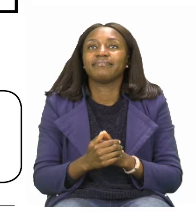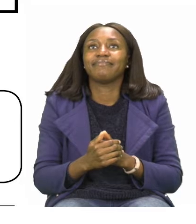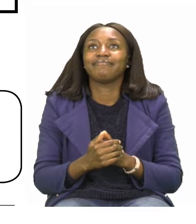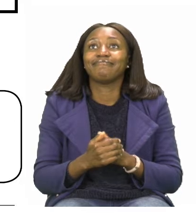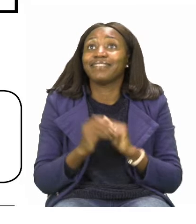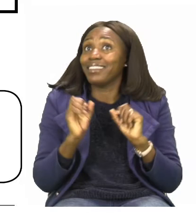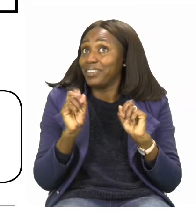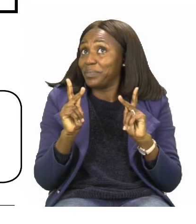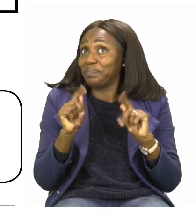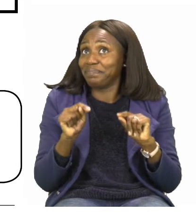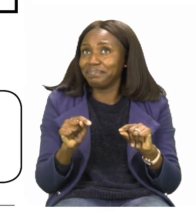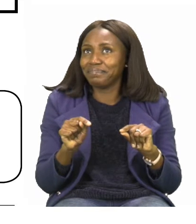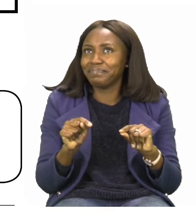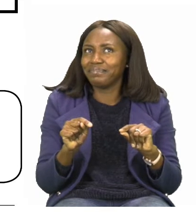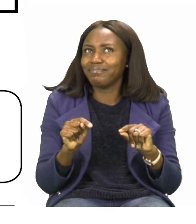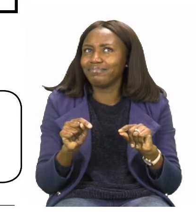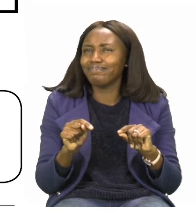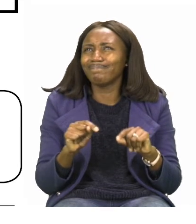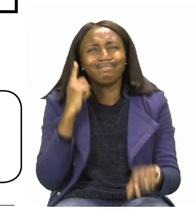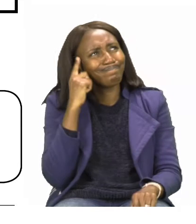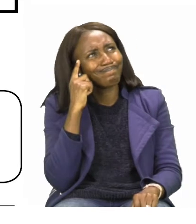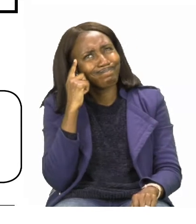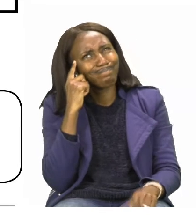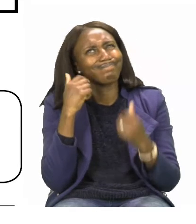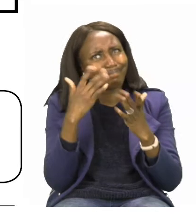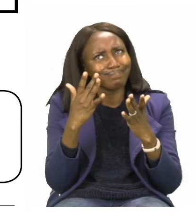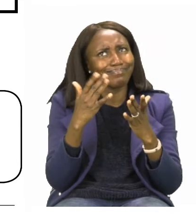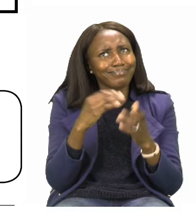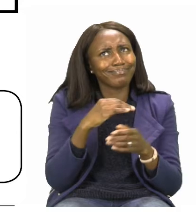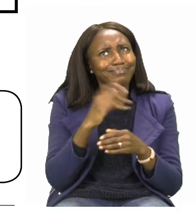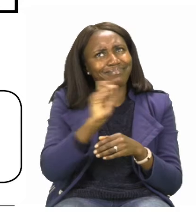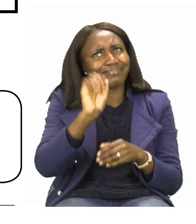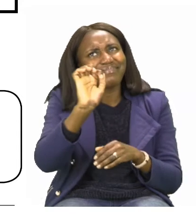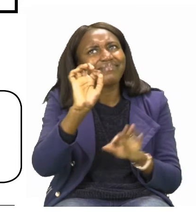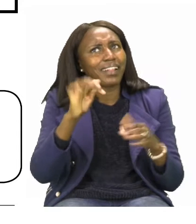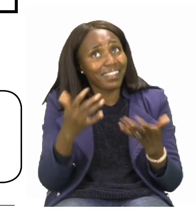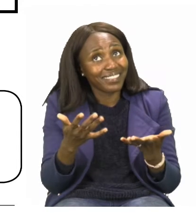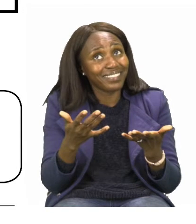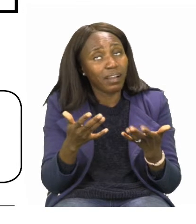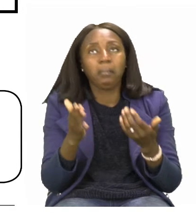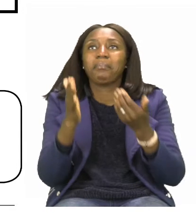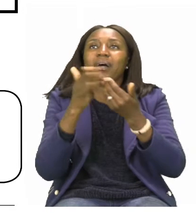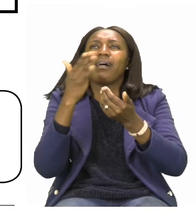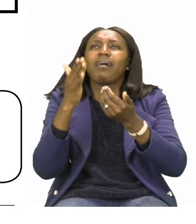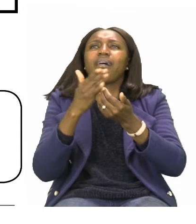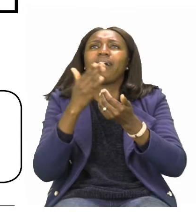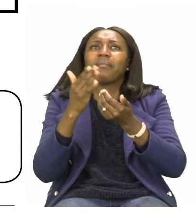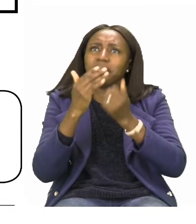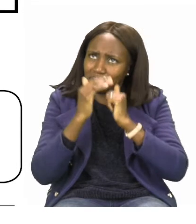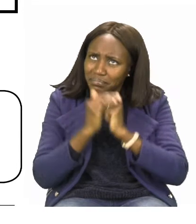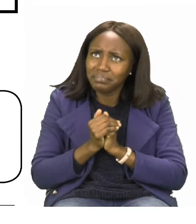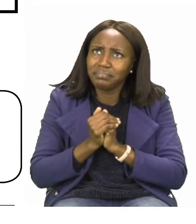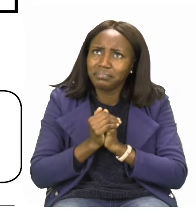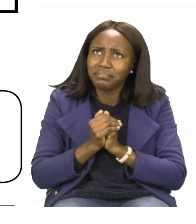Now, how are you going to start your writing? Well, that's very simple. You can start with